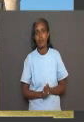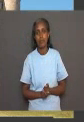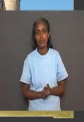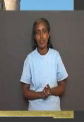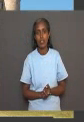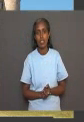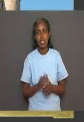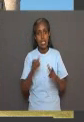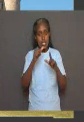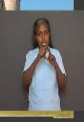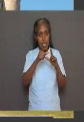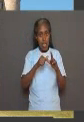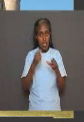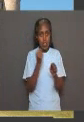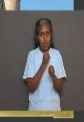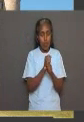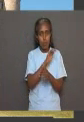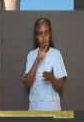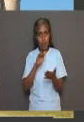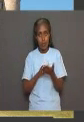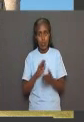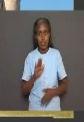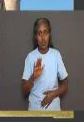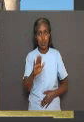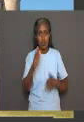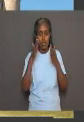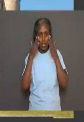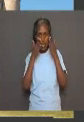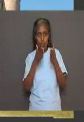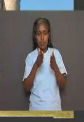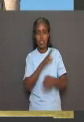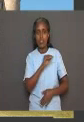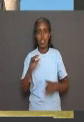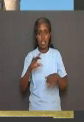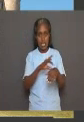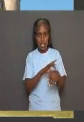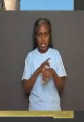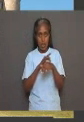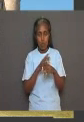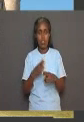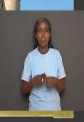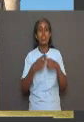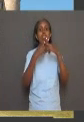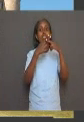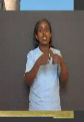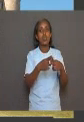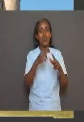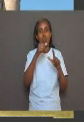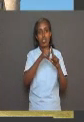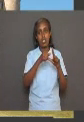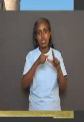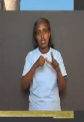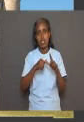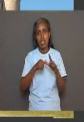The angle formed between your line of sight and the ground is called the angle